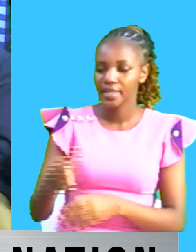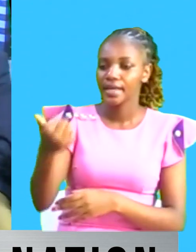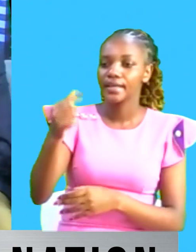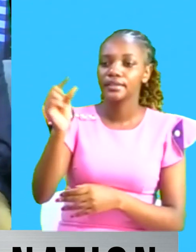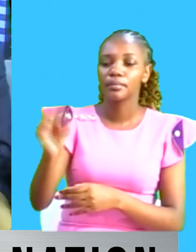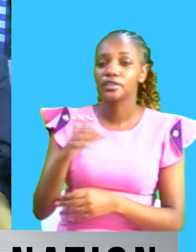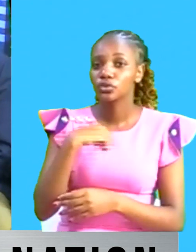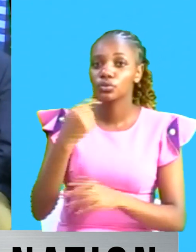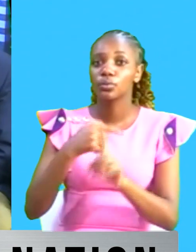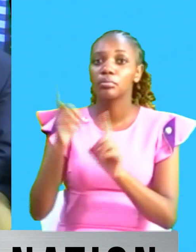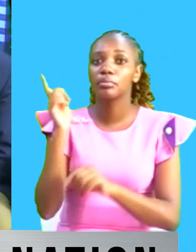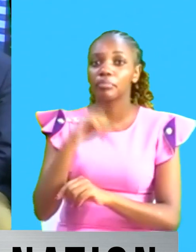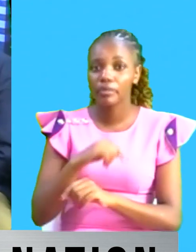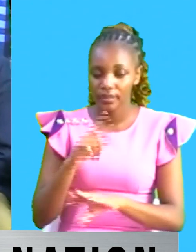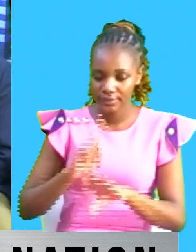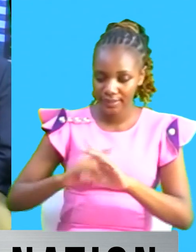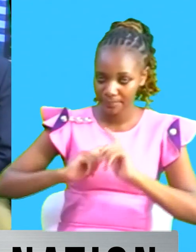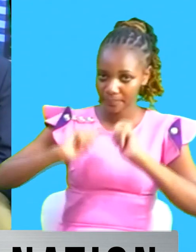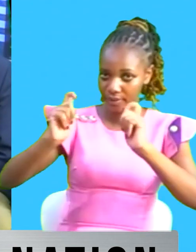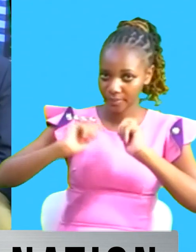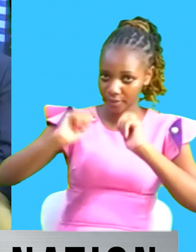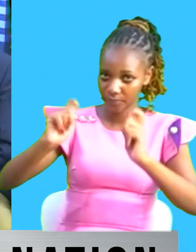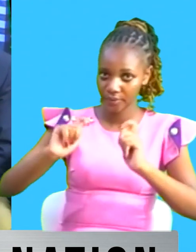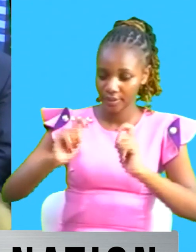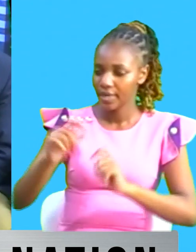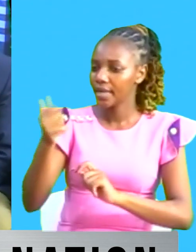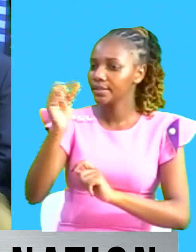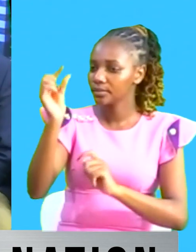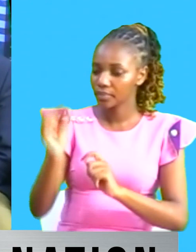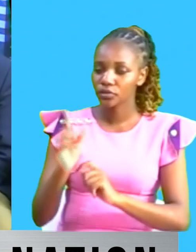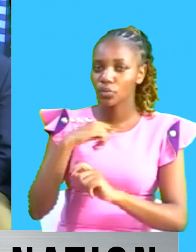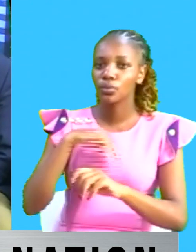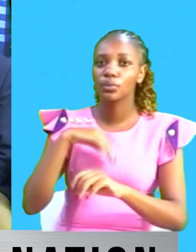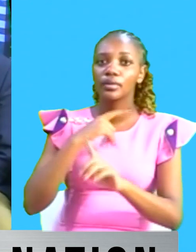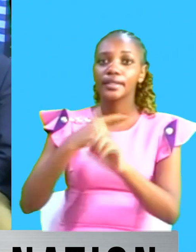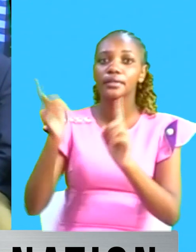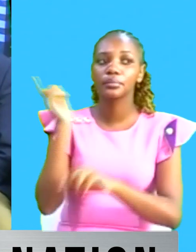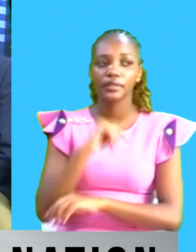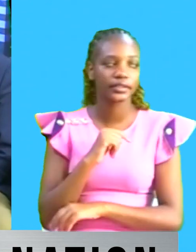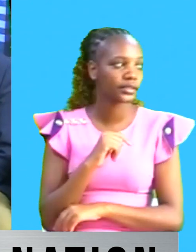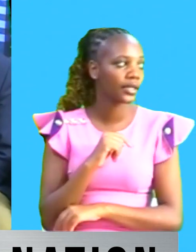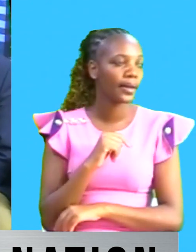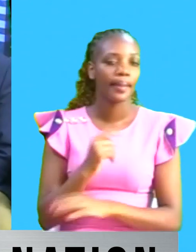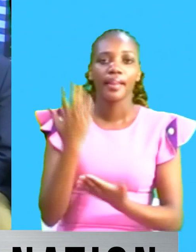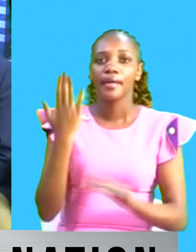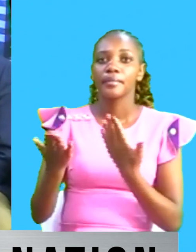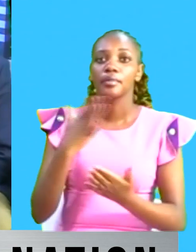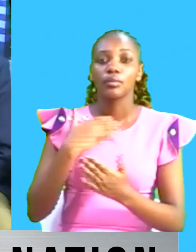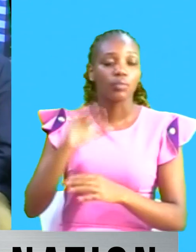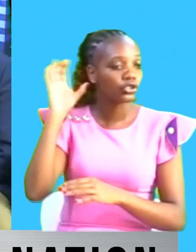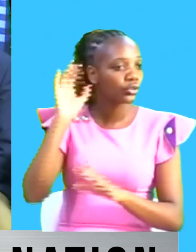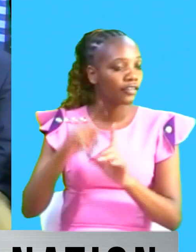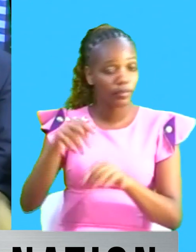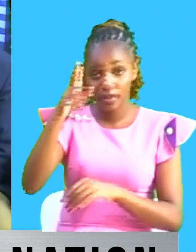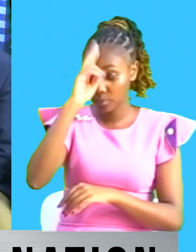been killed in these maandamanos, anybody who has been killed, maybe we want to hear from the